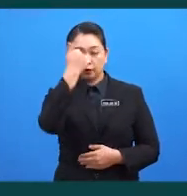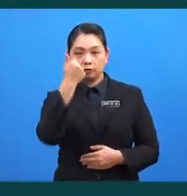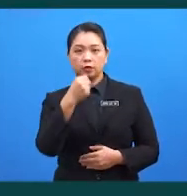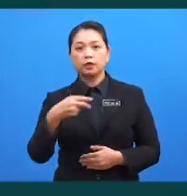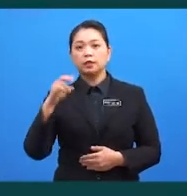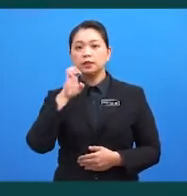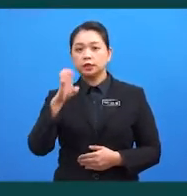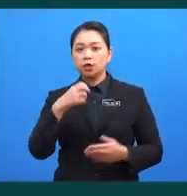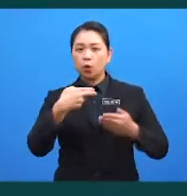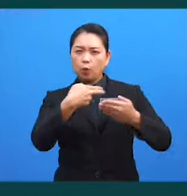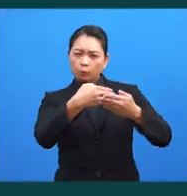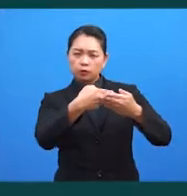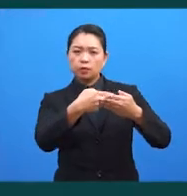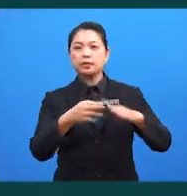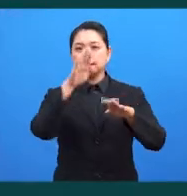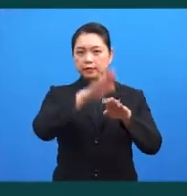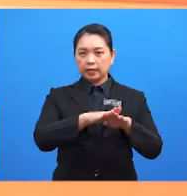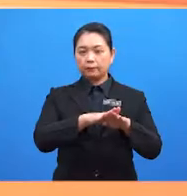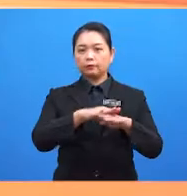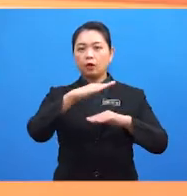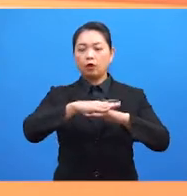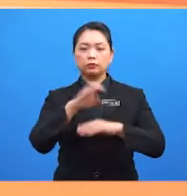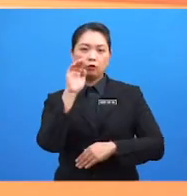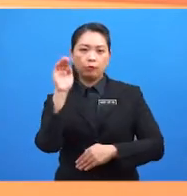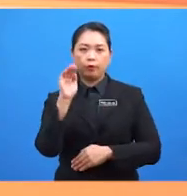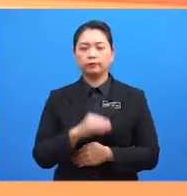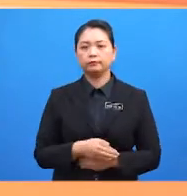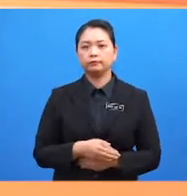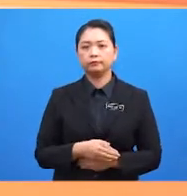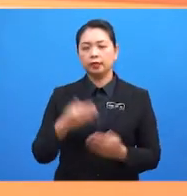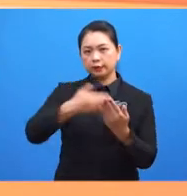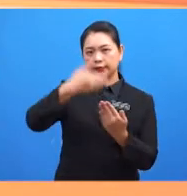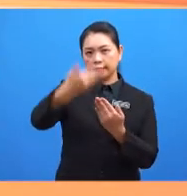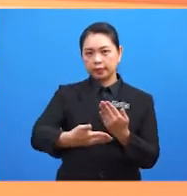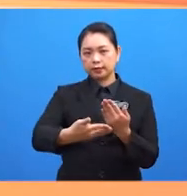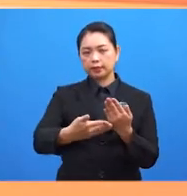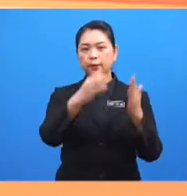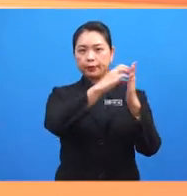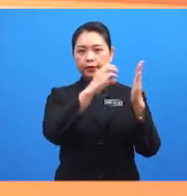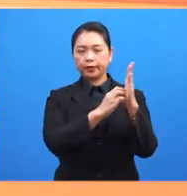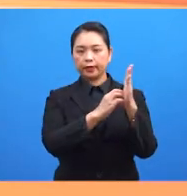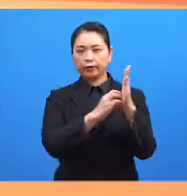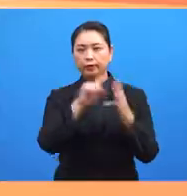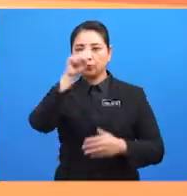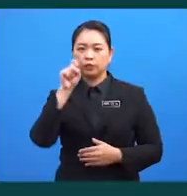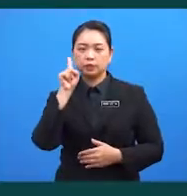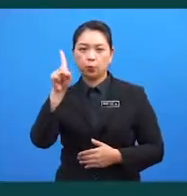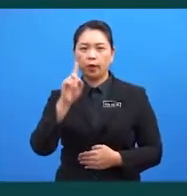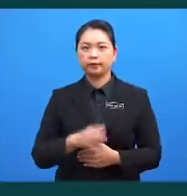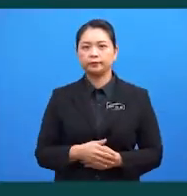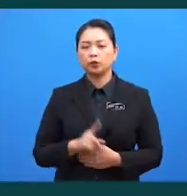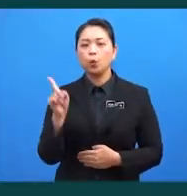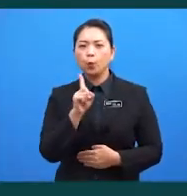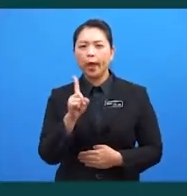Because she almost stepped on his cobra. For the next paragraph, question 1.